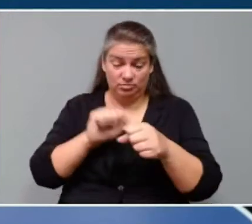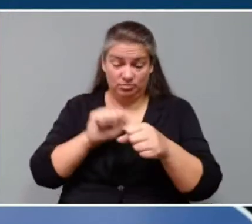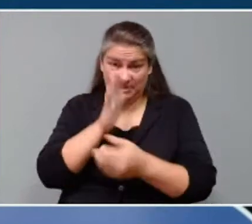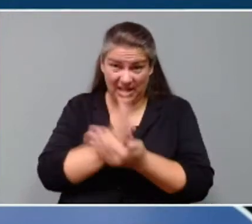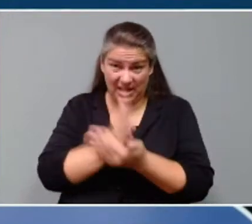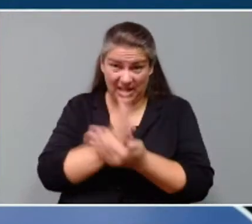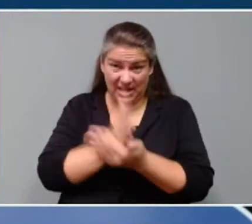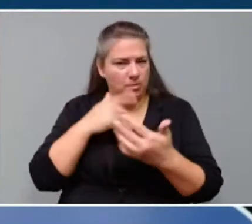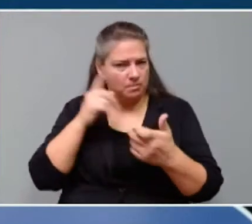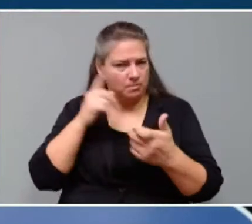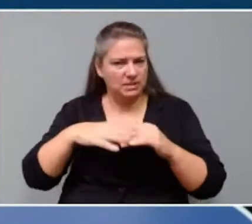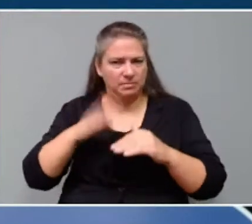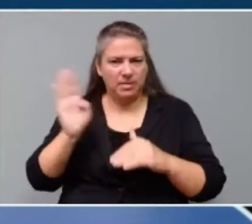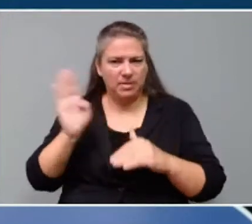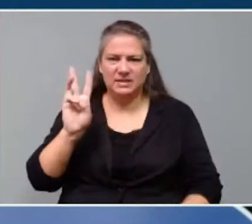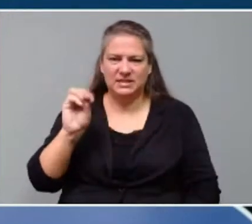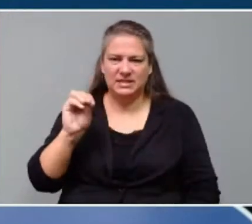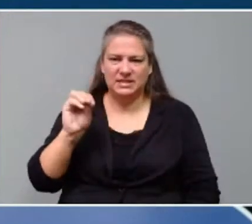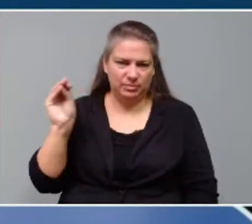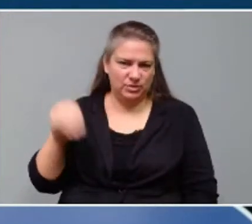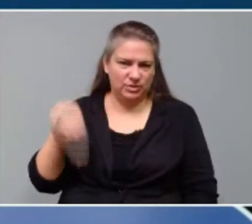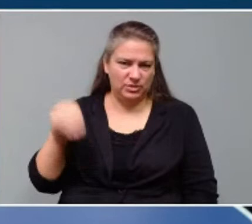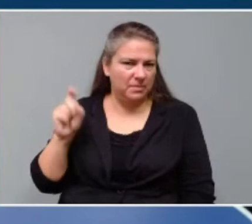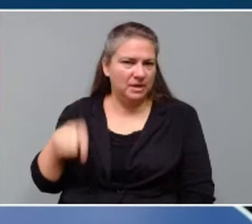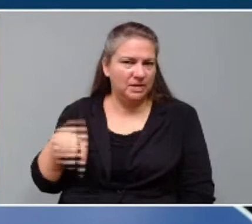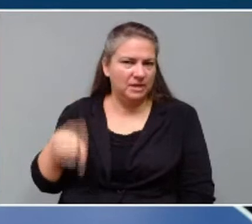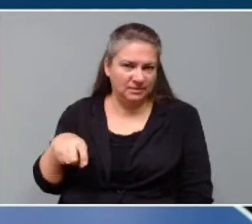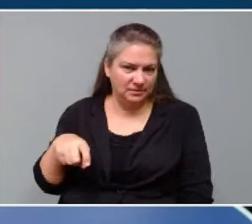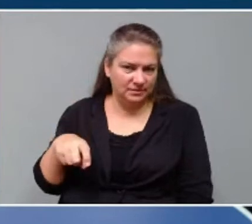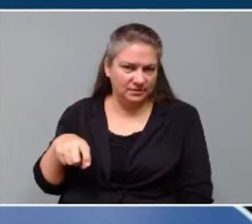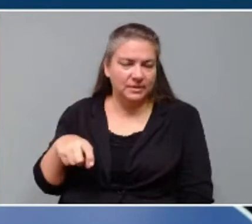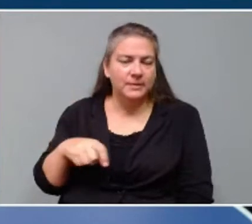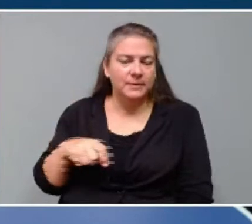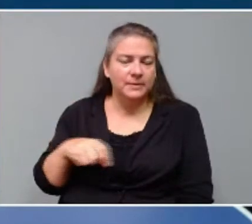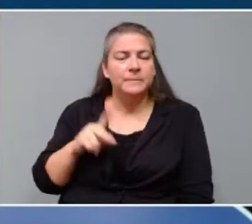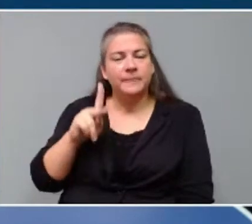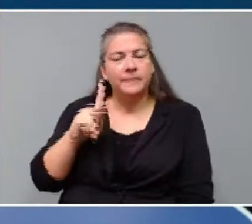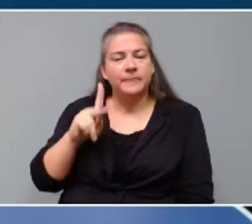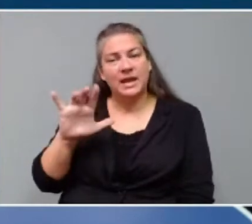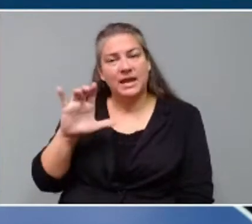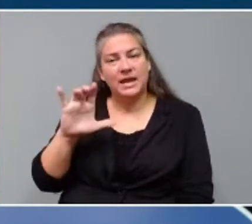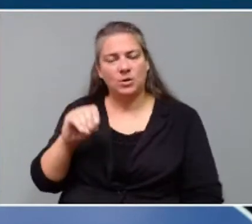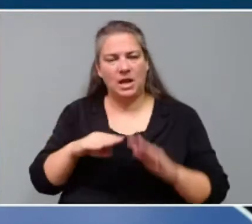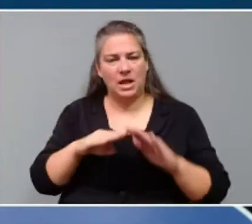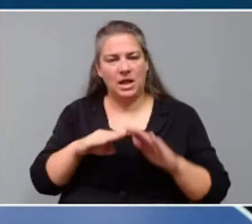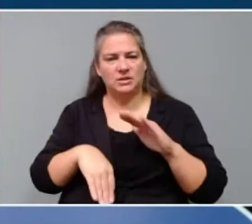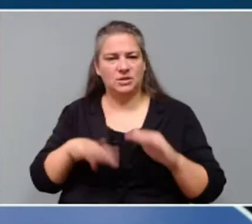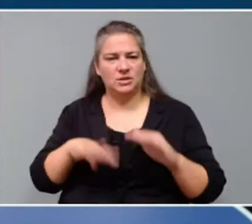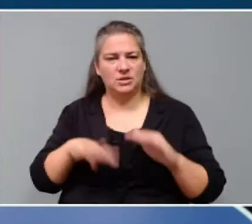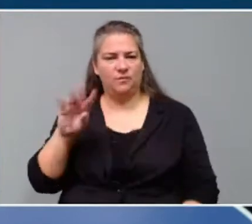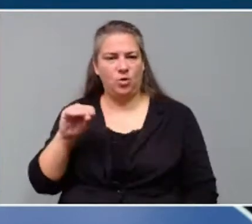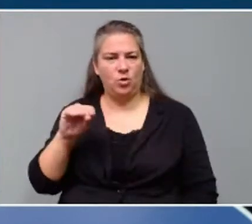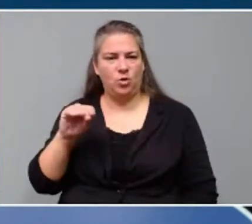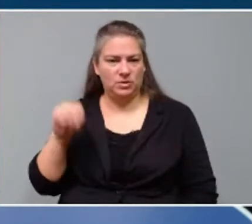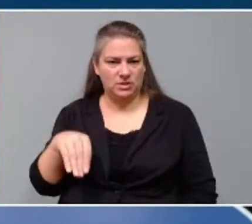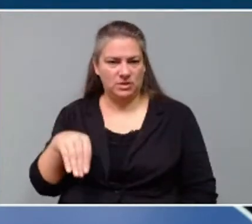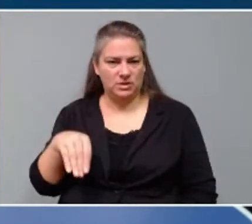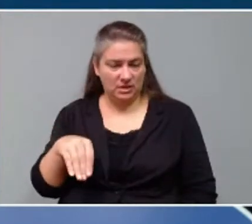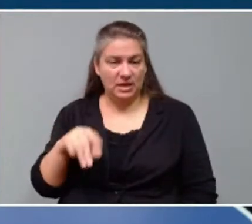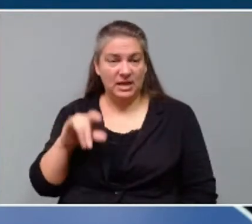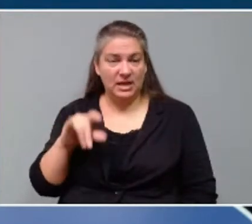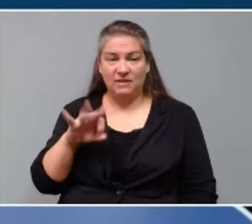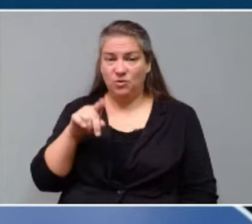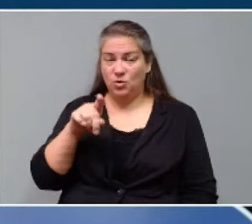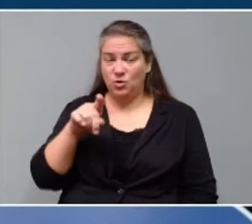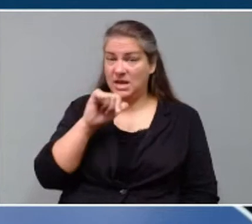60% in every county. Kentucky counties with less than 40%, meaning if you are not blue